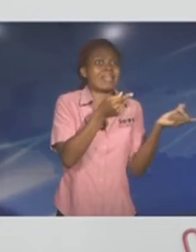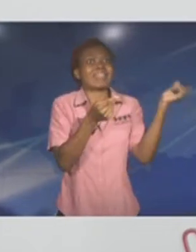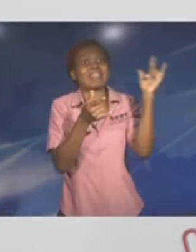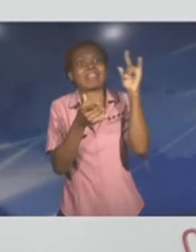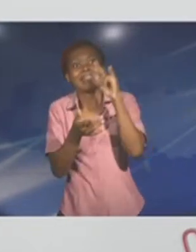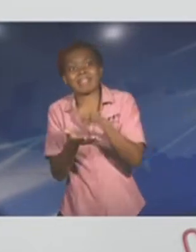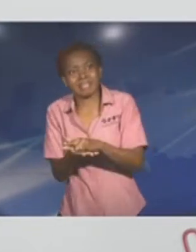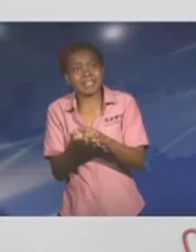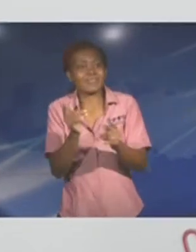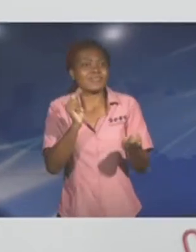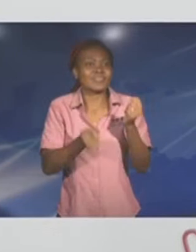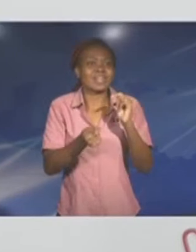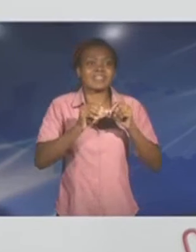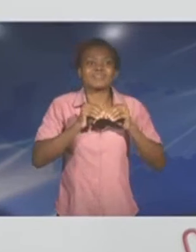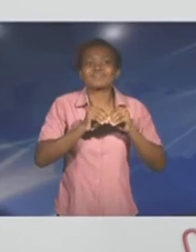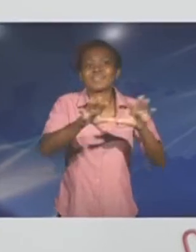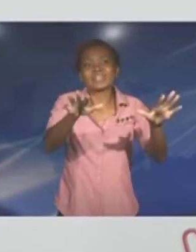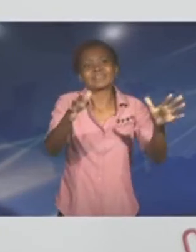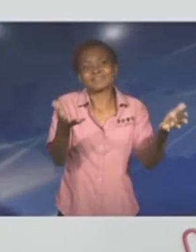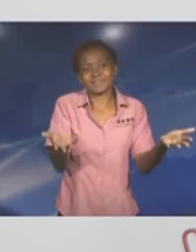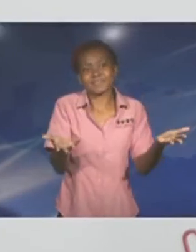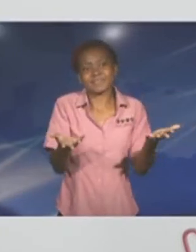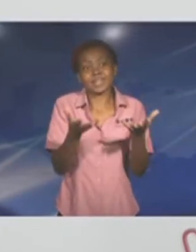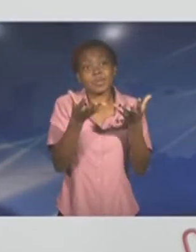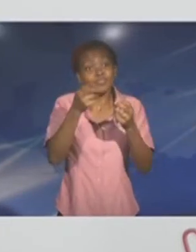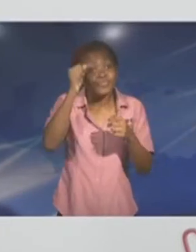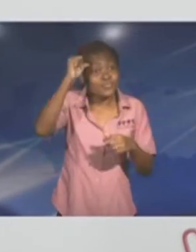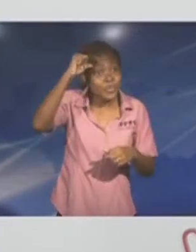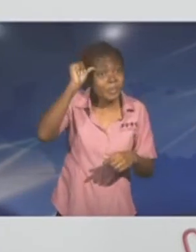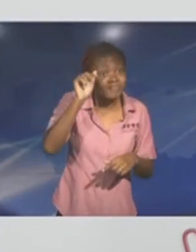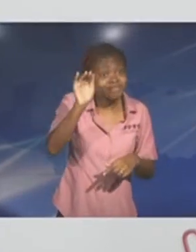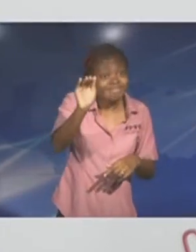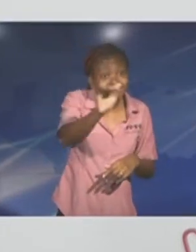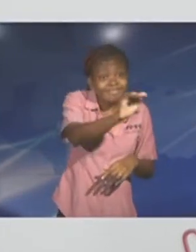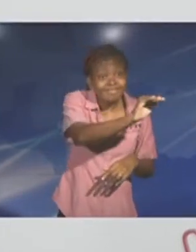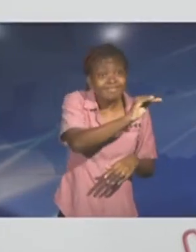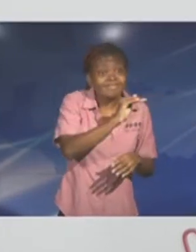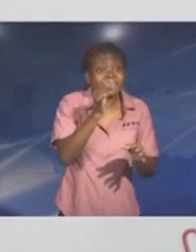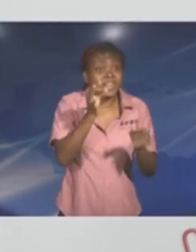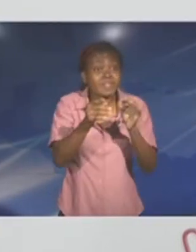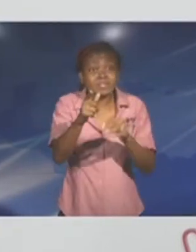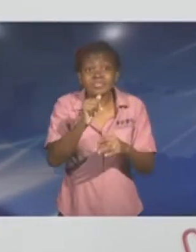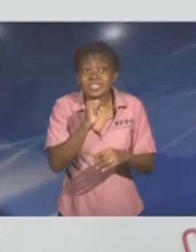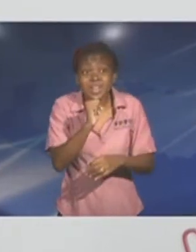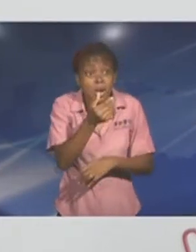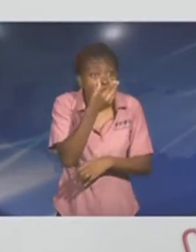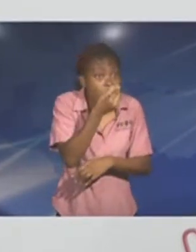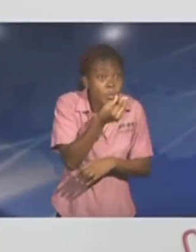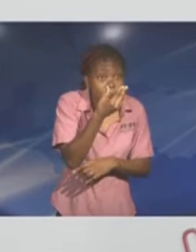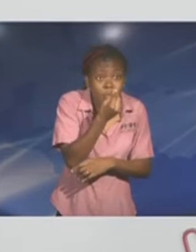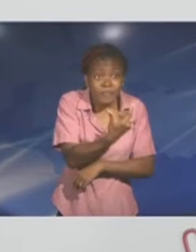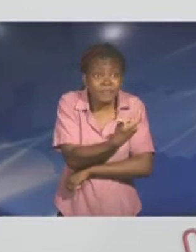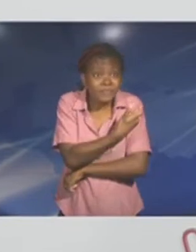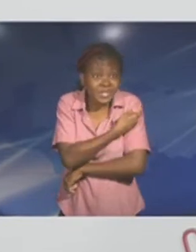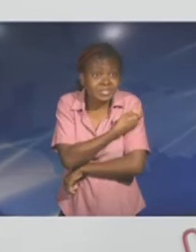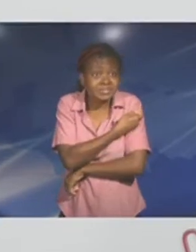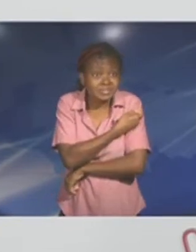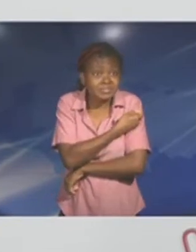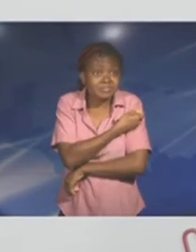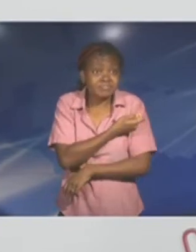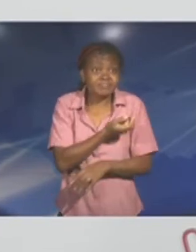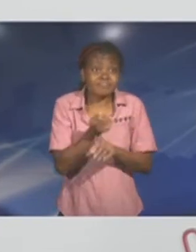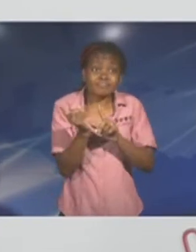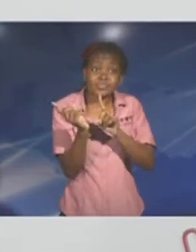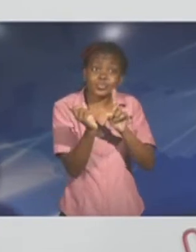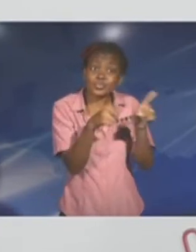it's an opportunity to remind those who haven't been vaccinated that there's a good reason to do so. The vaccines are